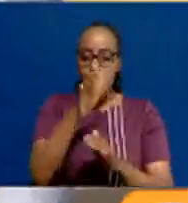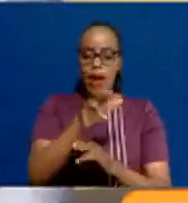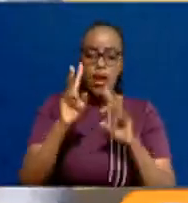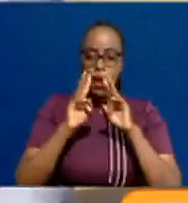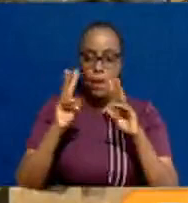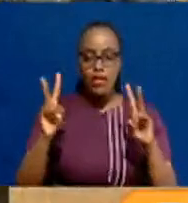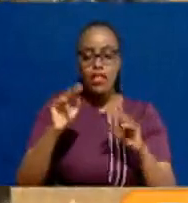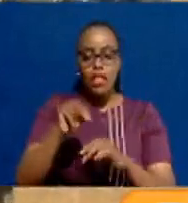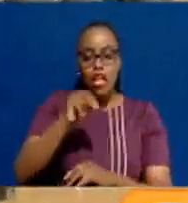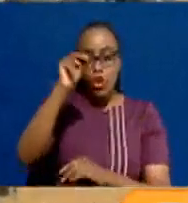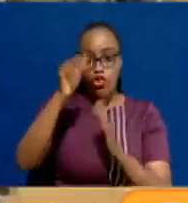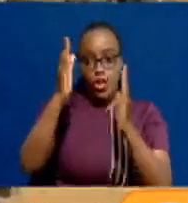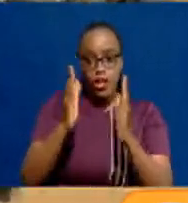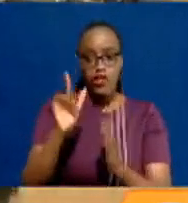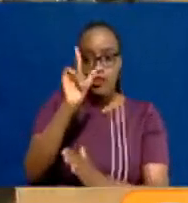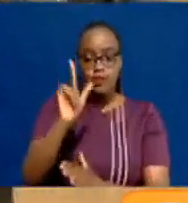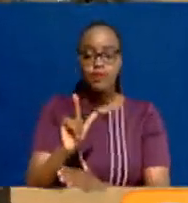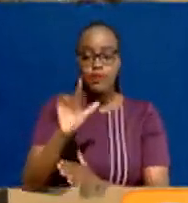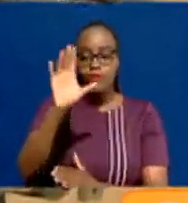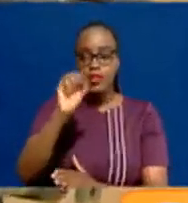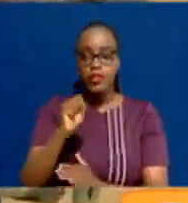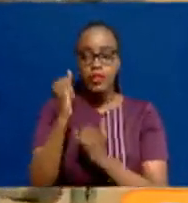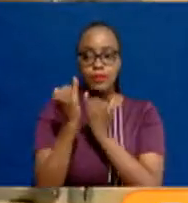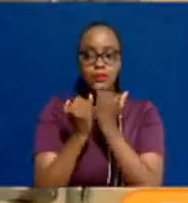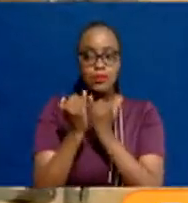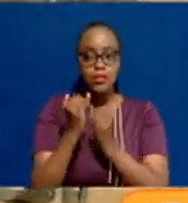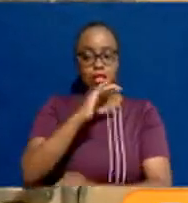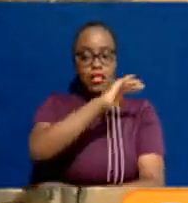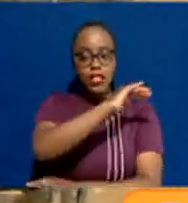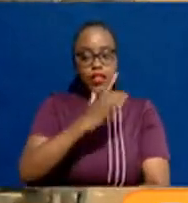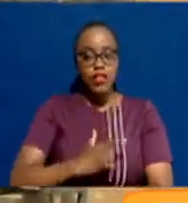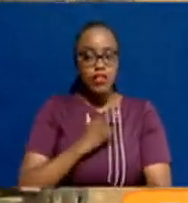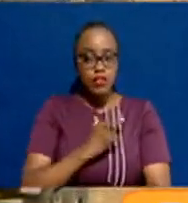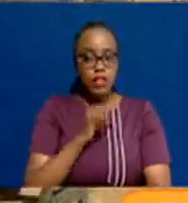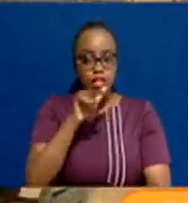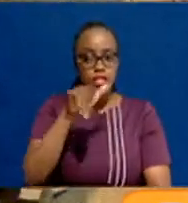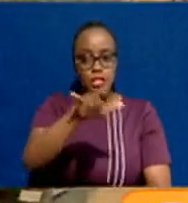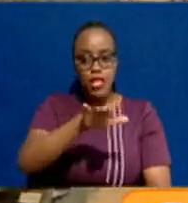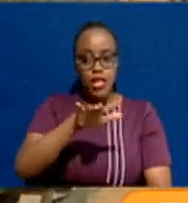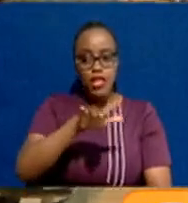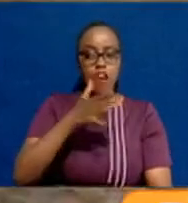Rift region. The Interior CS on Saturday evening visited